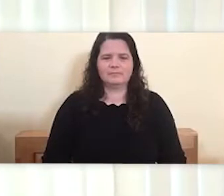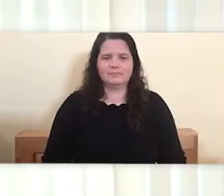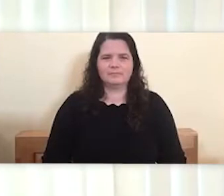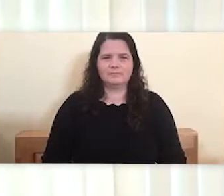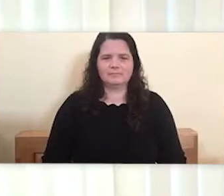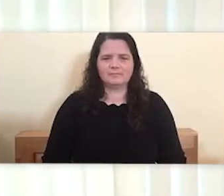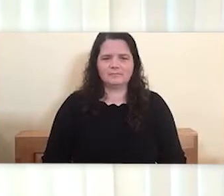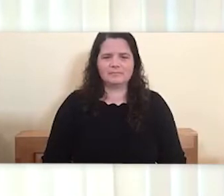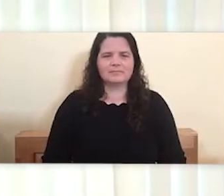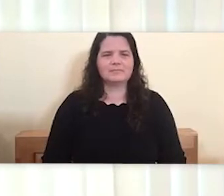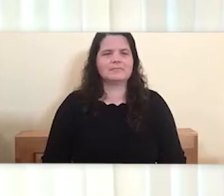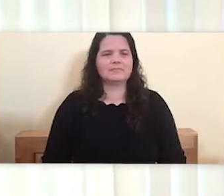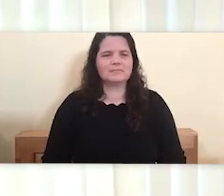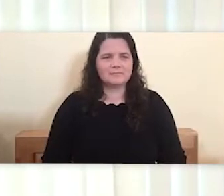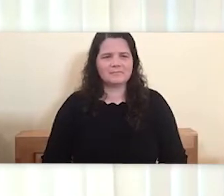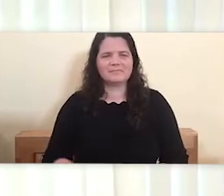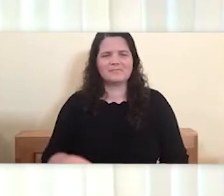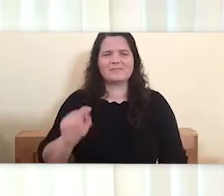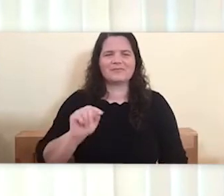Welcome, everyone.